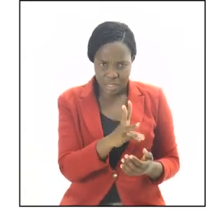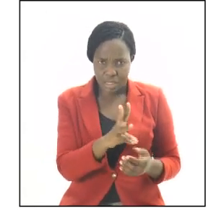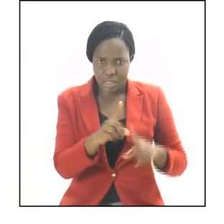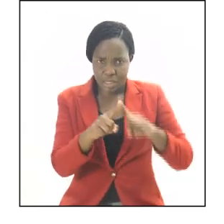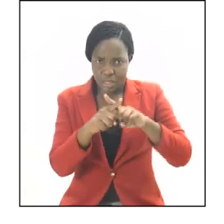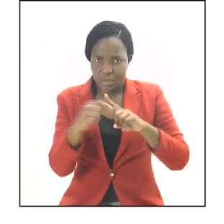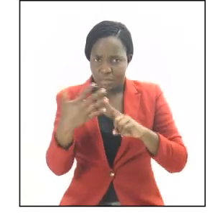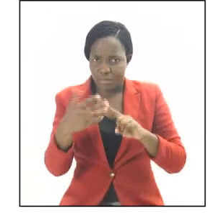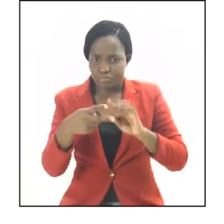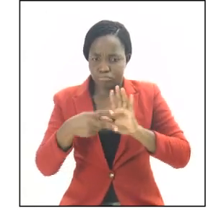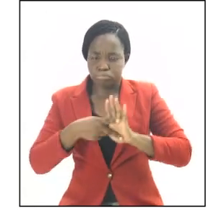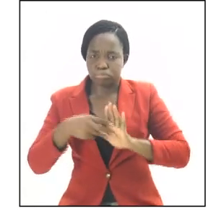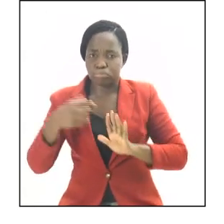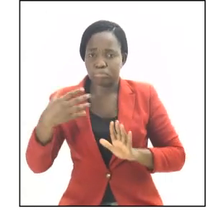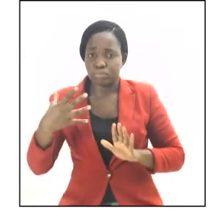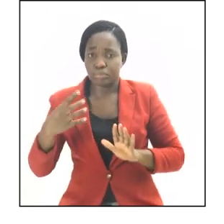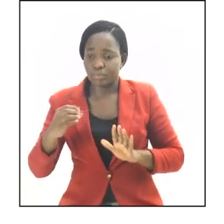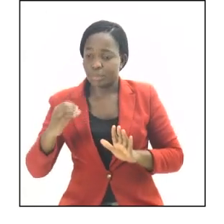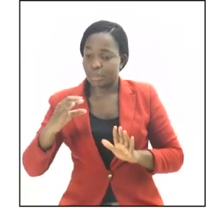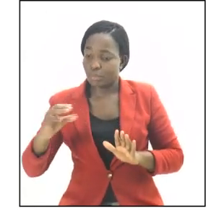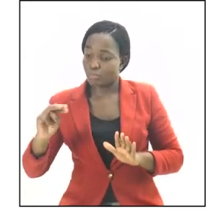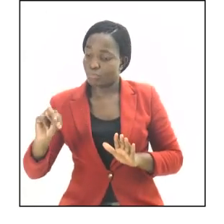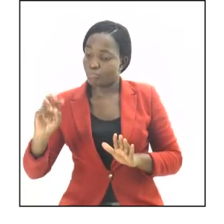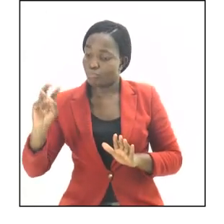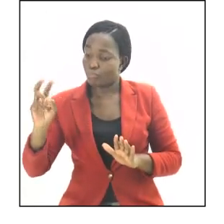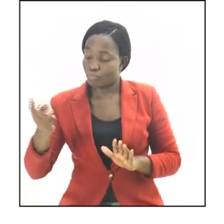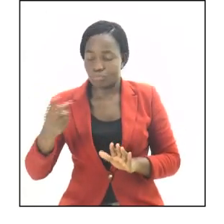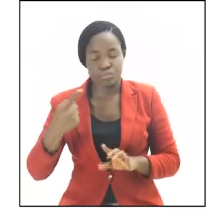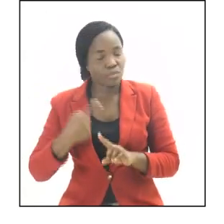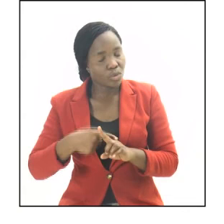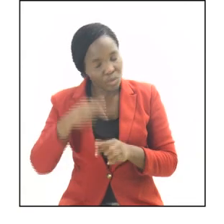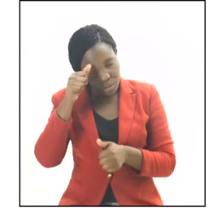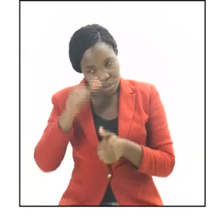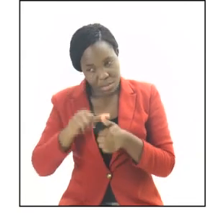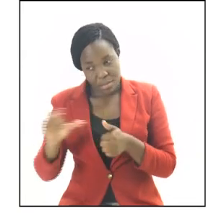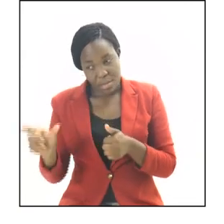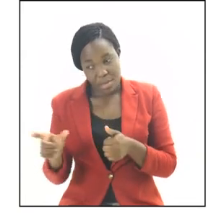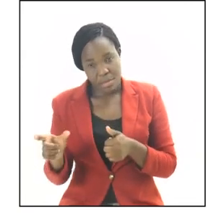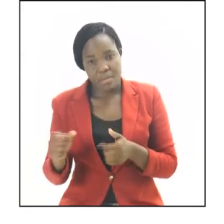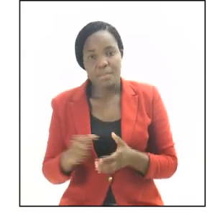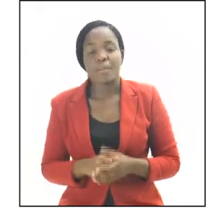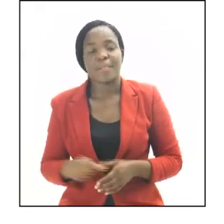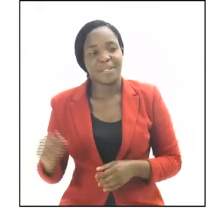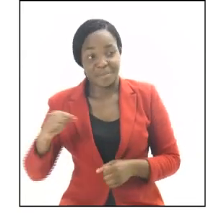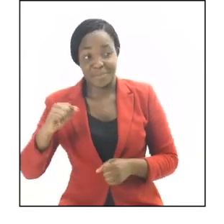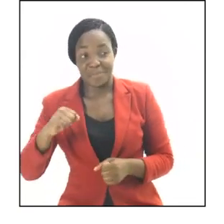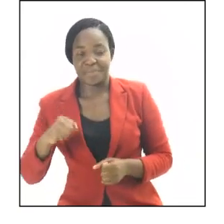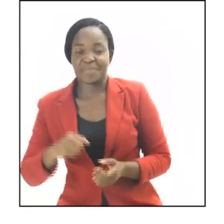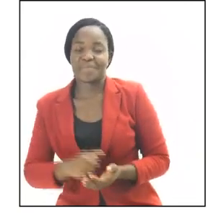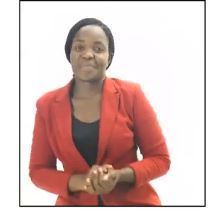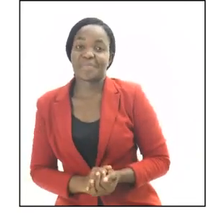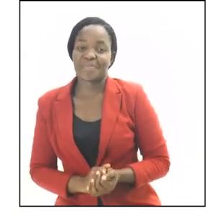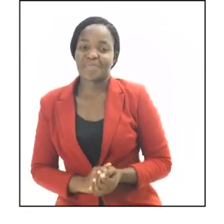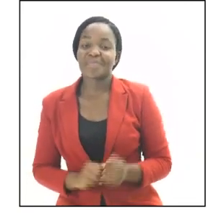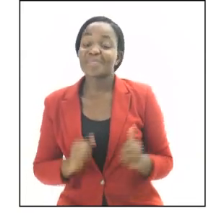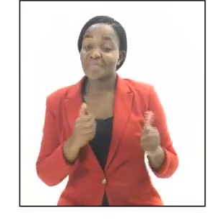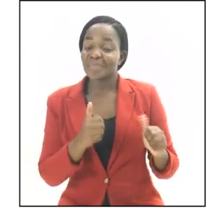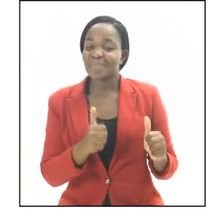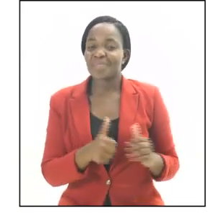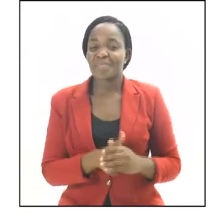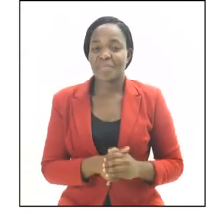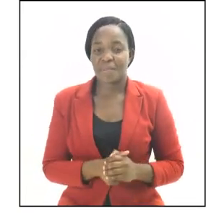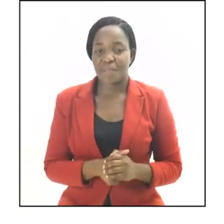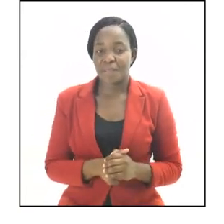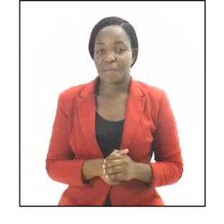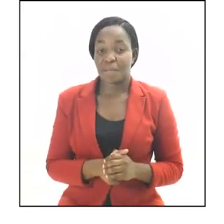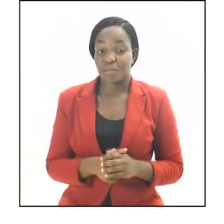30. Squared centimeters, remember? Yes, of course. Great stuff.